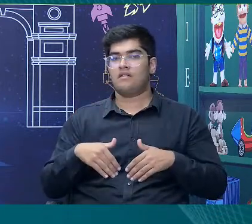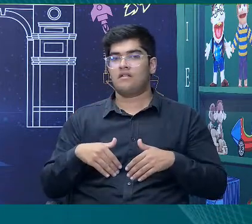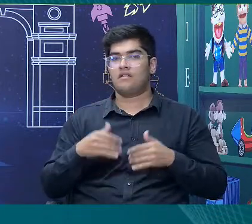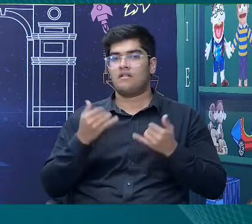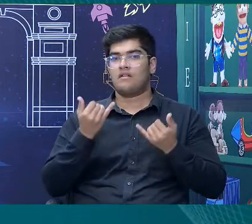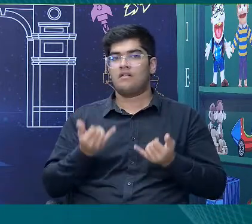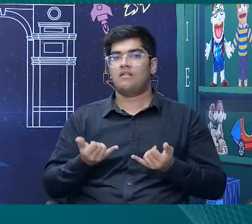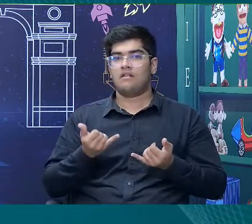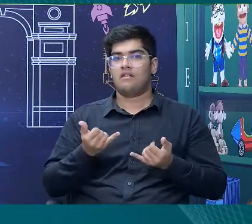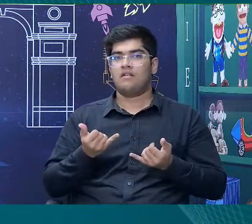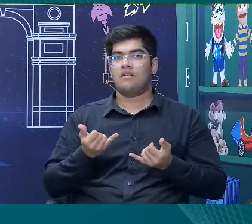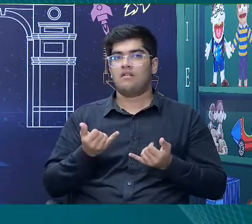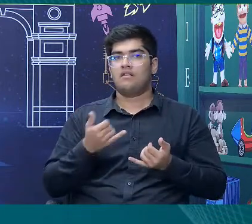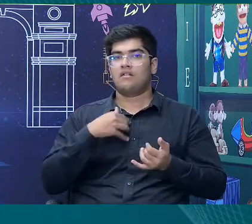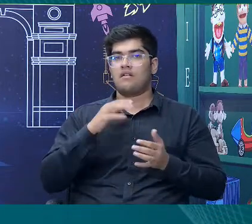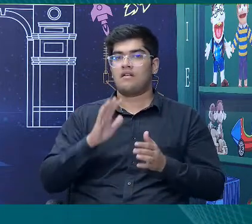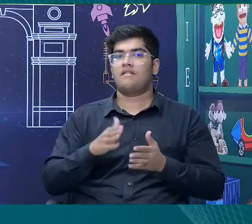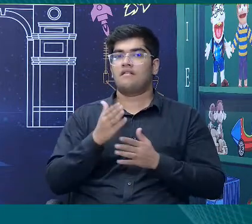Now we have